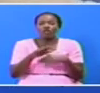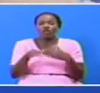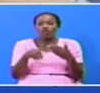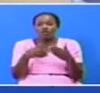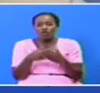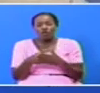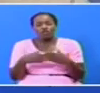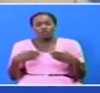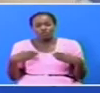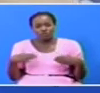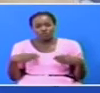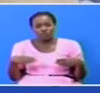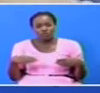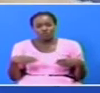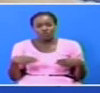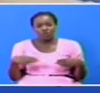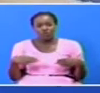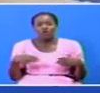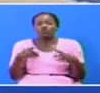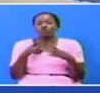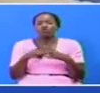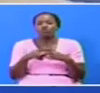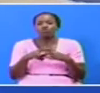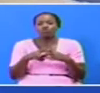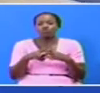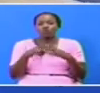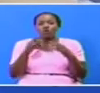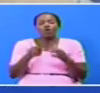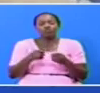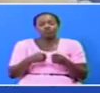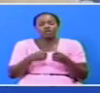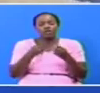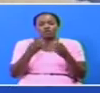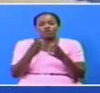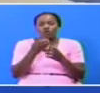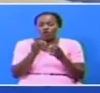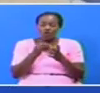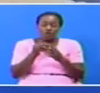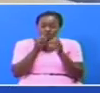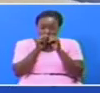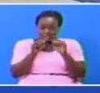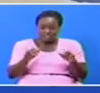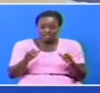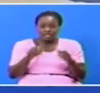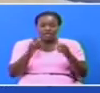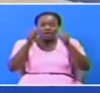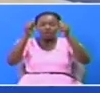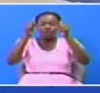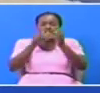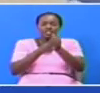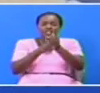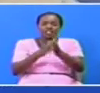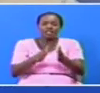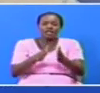to validate or to endorse the party leader as the presidential flag bearer for the Code